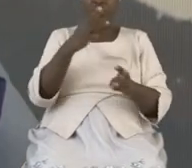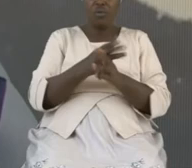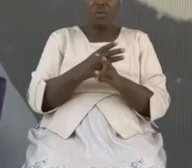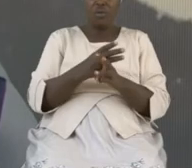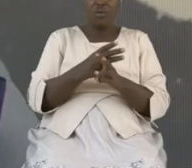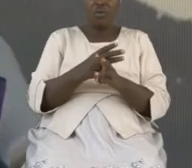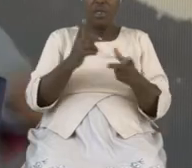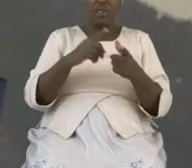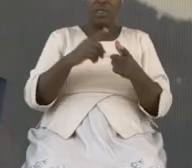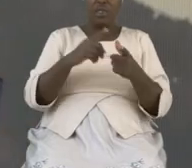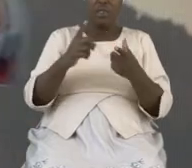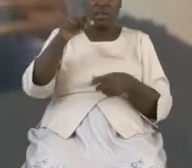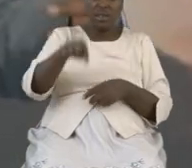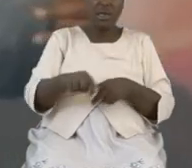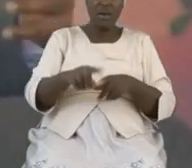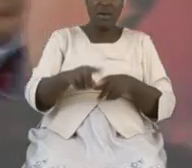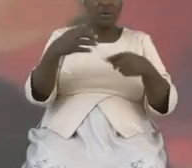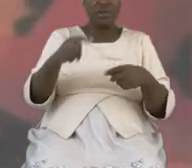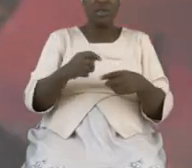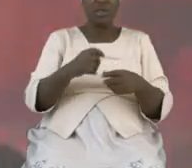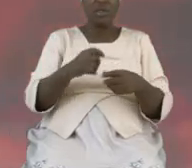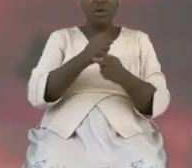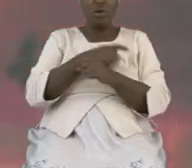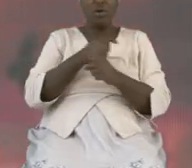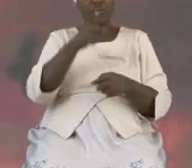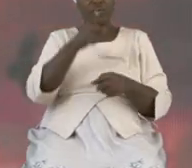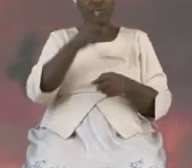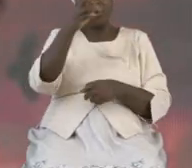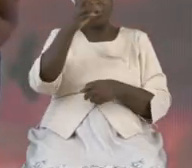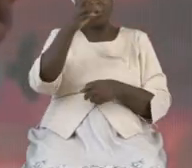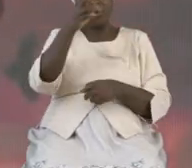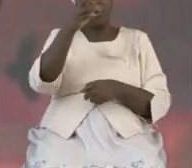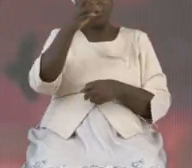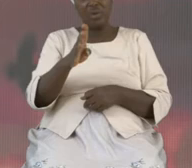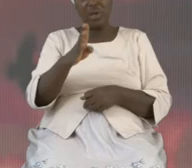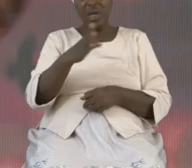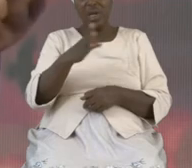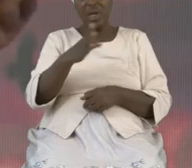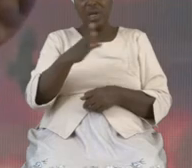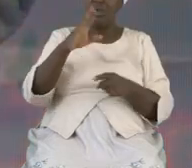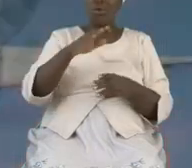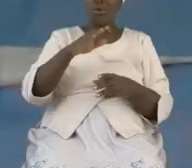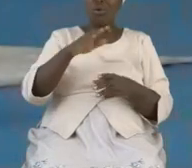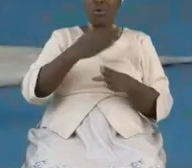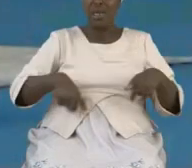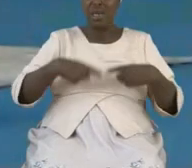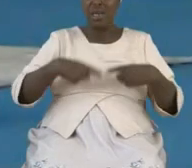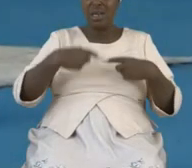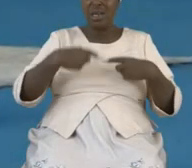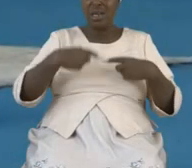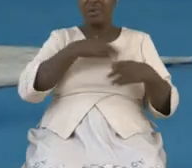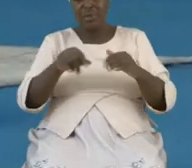God. And when your whole life, activities, purpose,